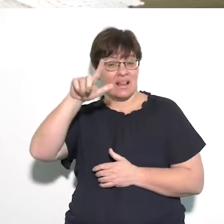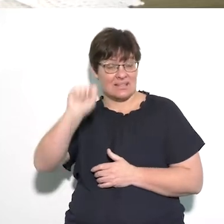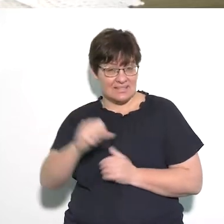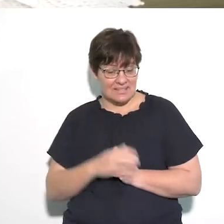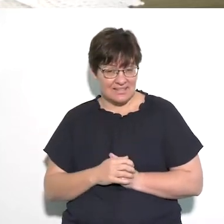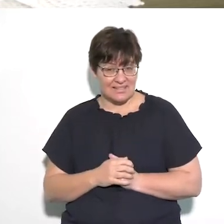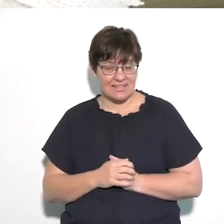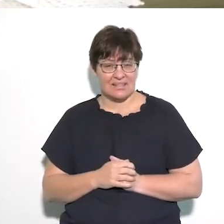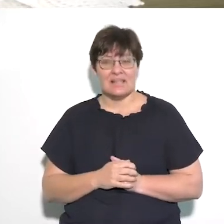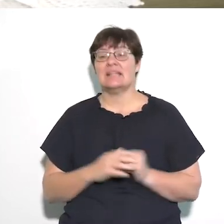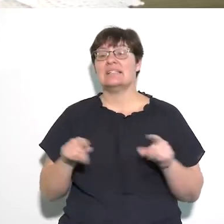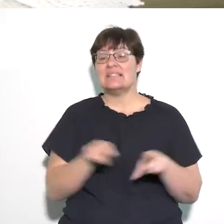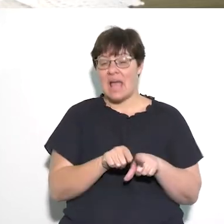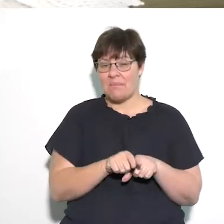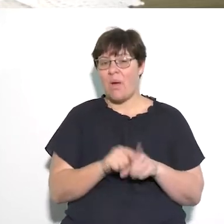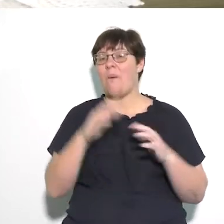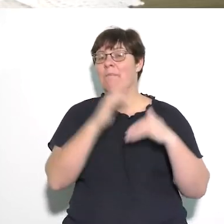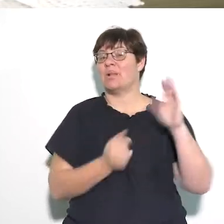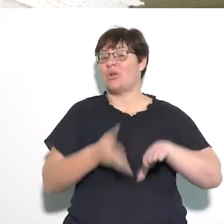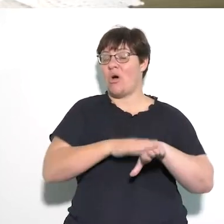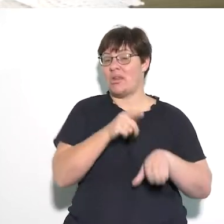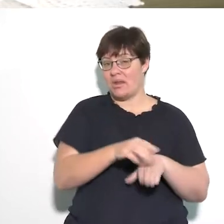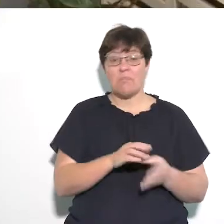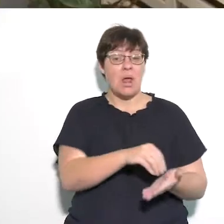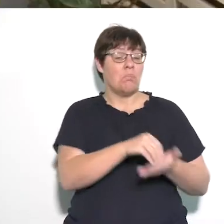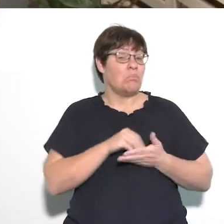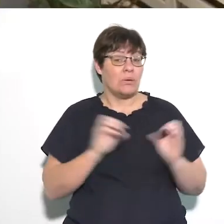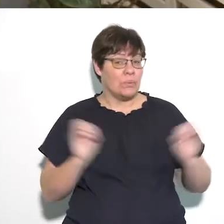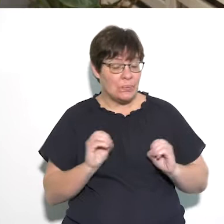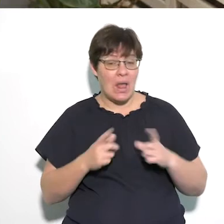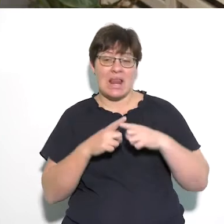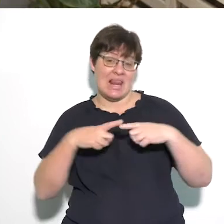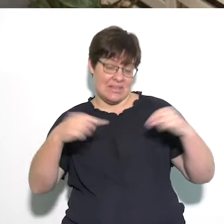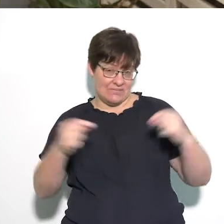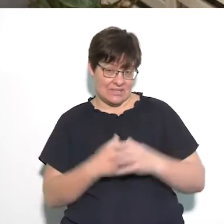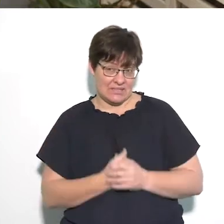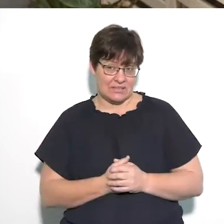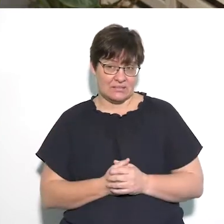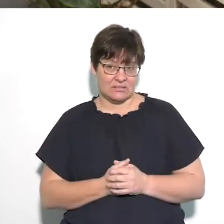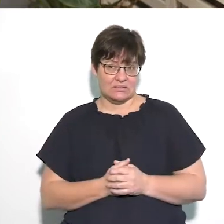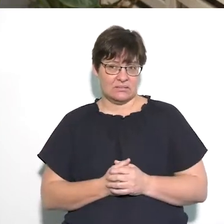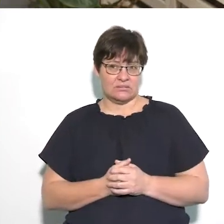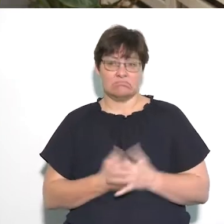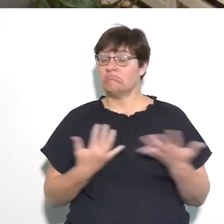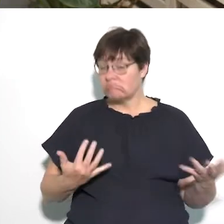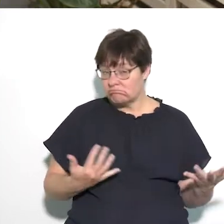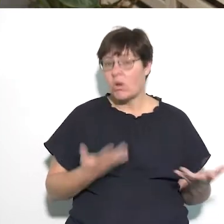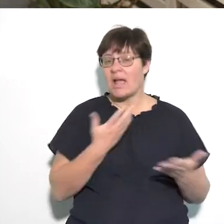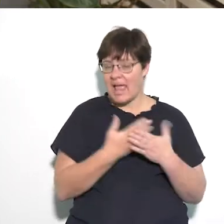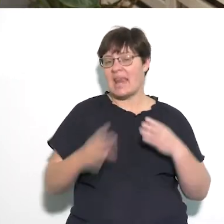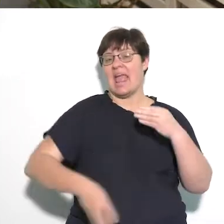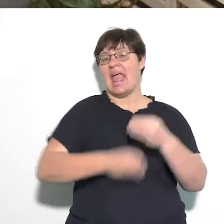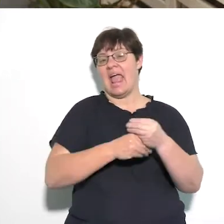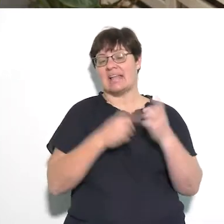those. And we're going to build it on here. One thing I didn't bring with me today was leaves. And so you can also